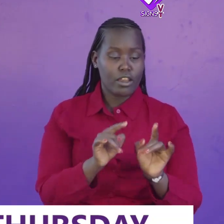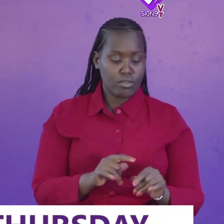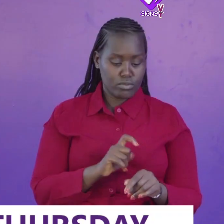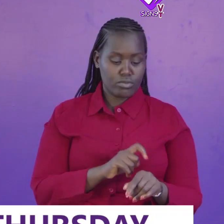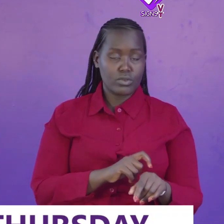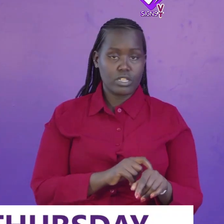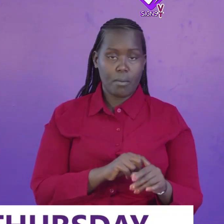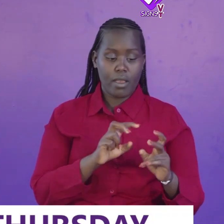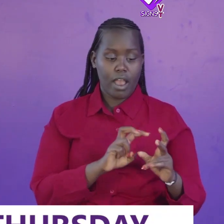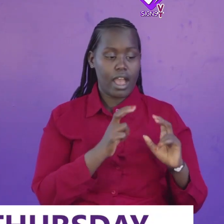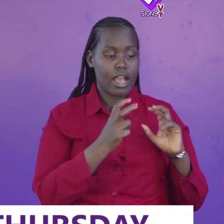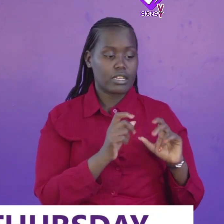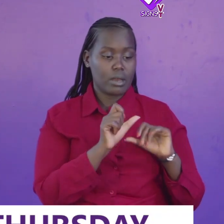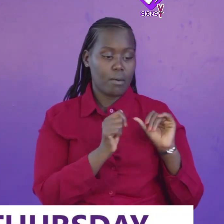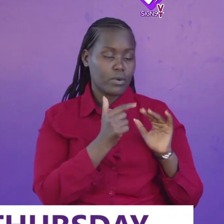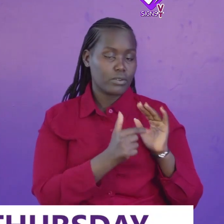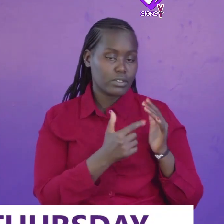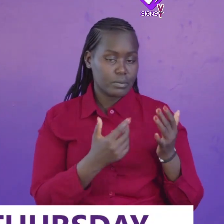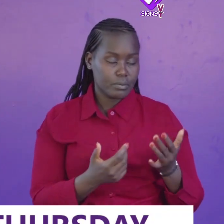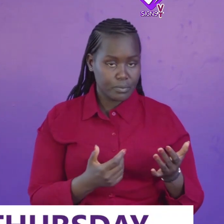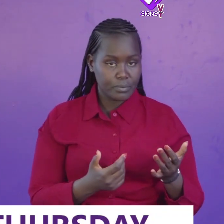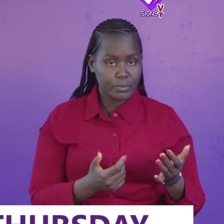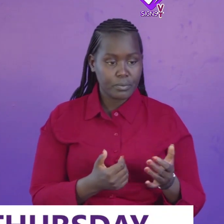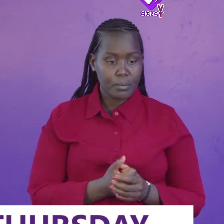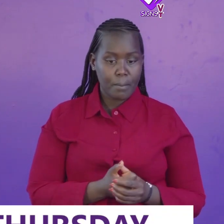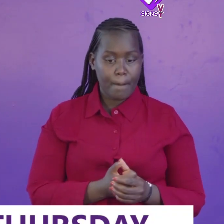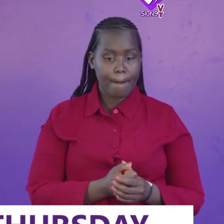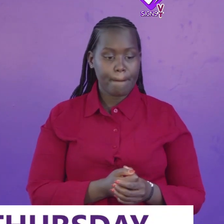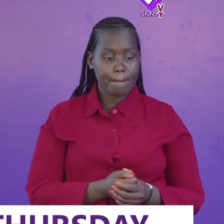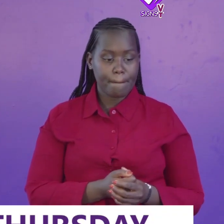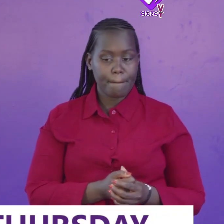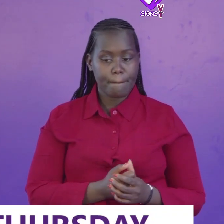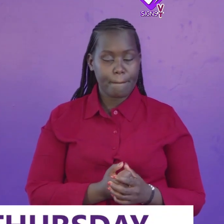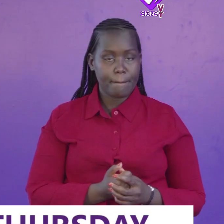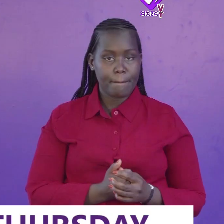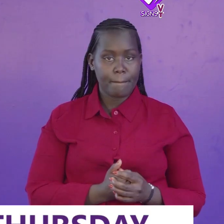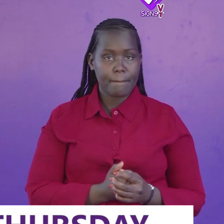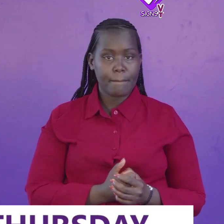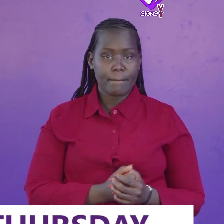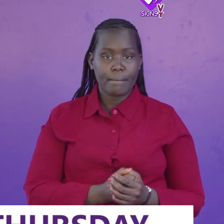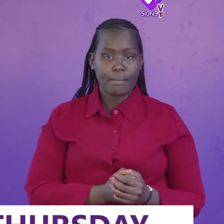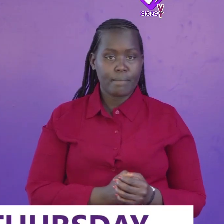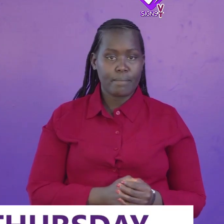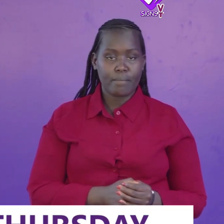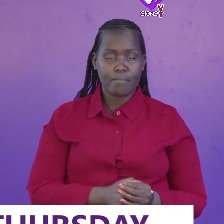that aspect, then ni kama points kidogo karibu zipotee ama ni pen pals